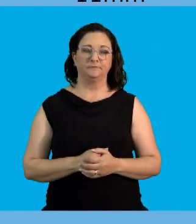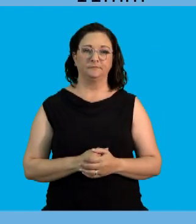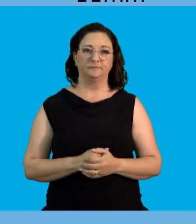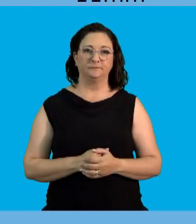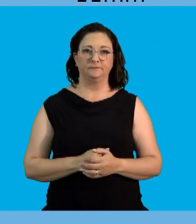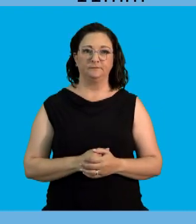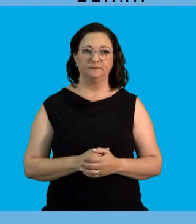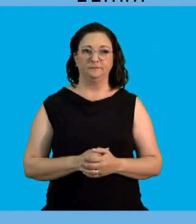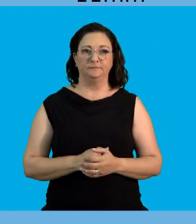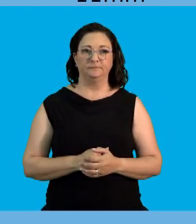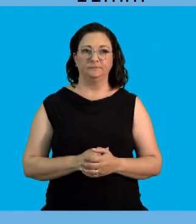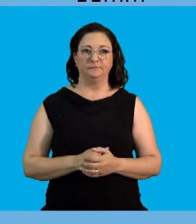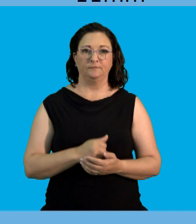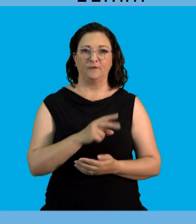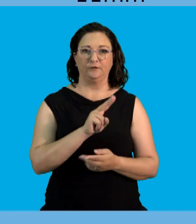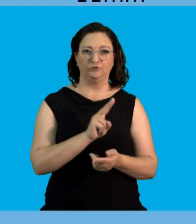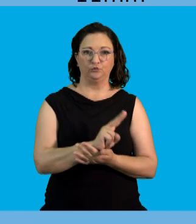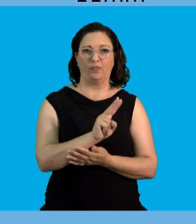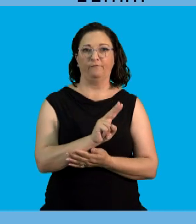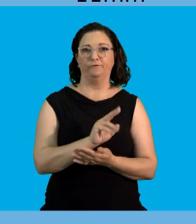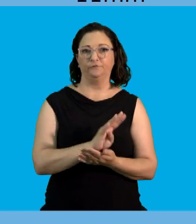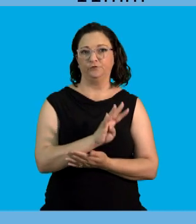have 12, 14,